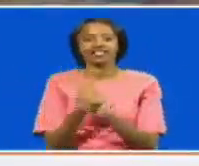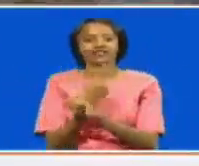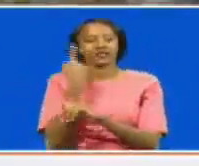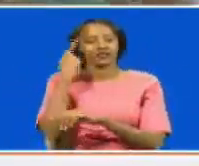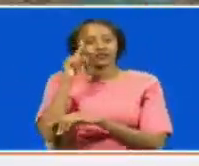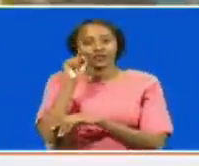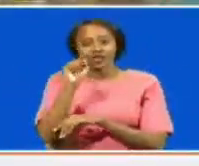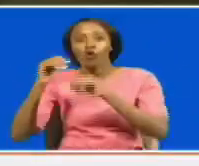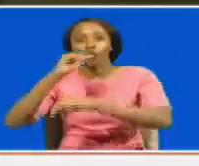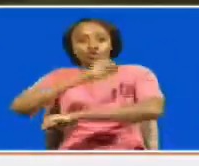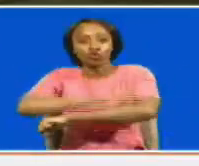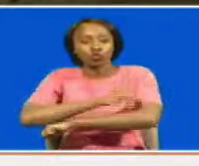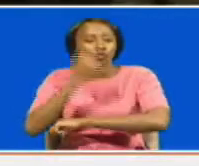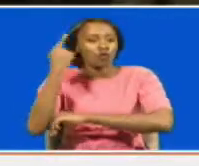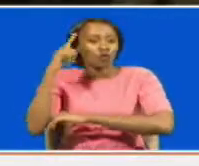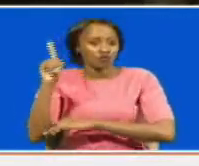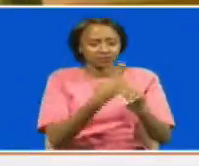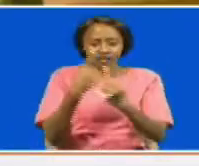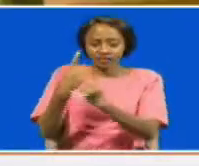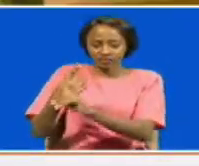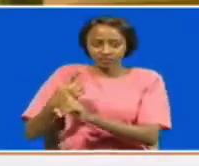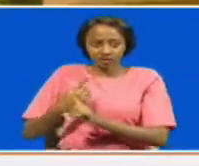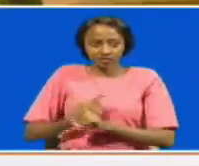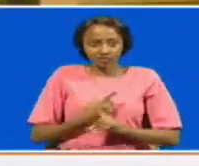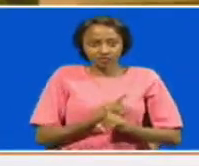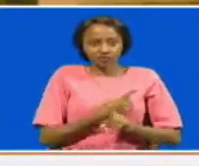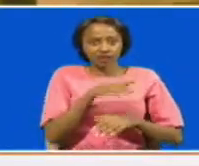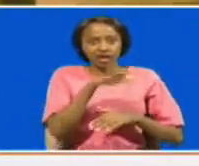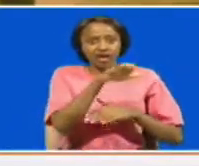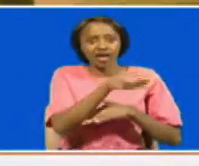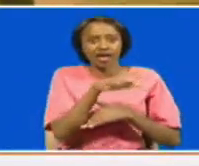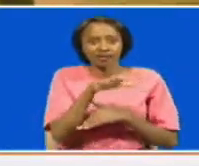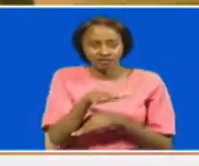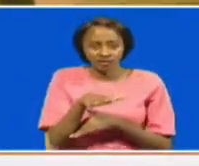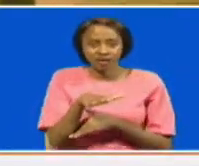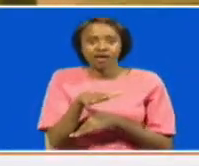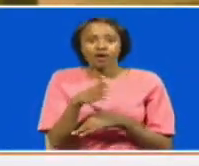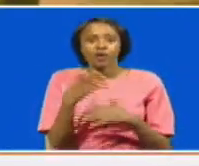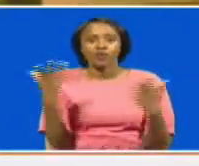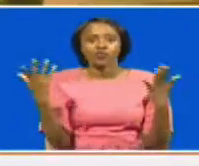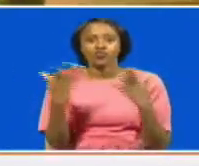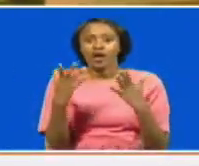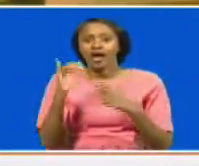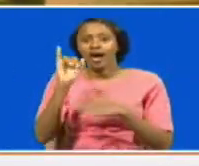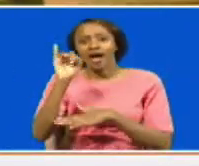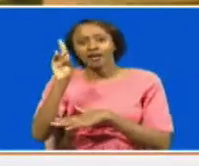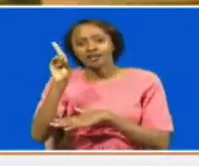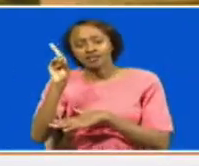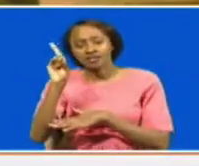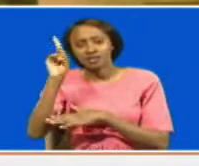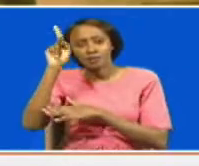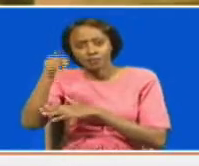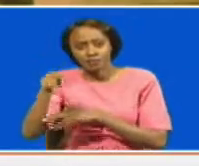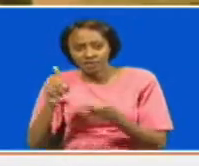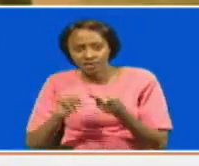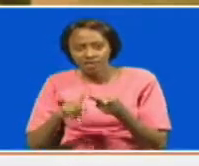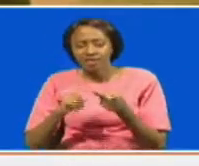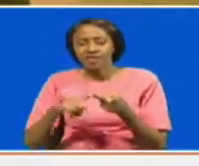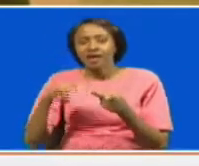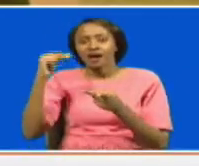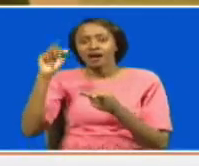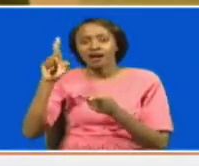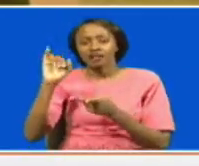extra mile to slaughter goat disability. Medica, IDB camps, Garissa Special School, or